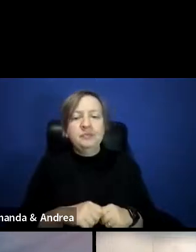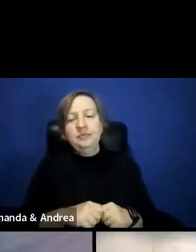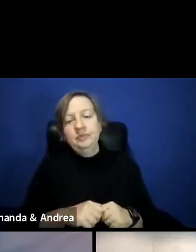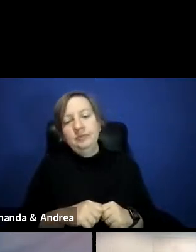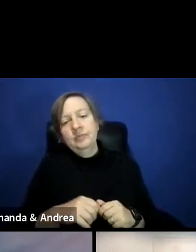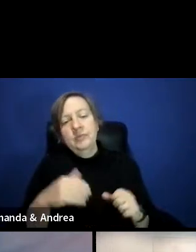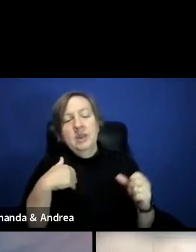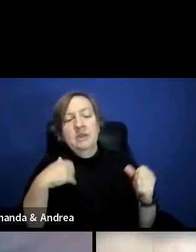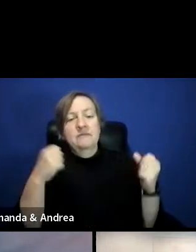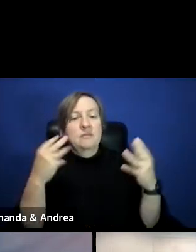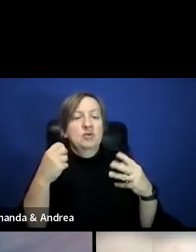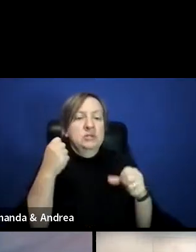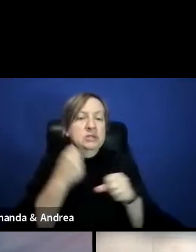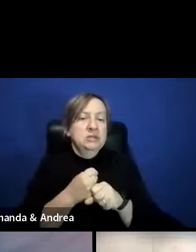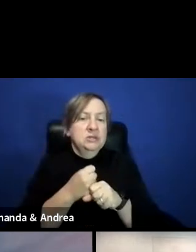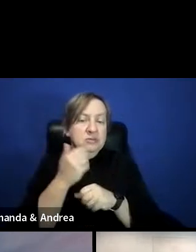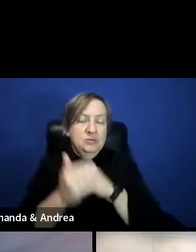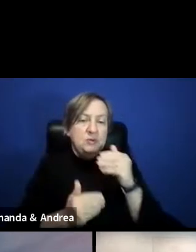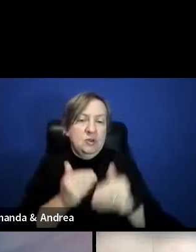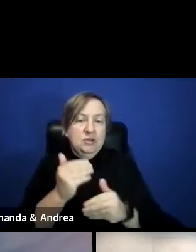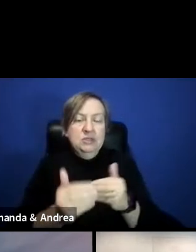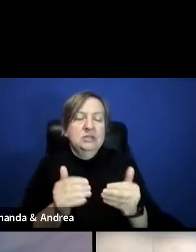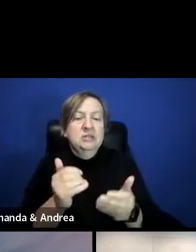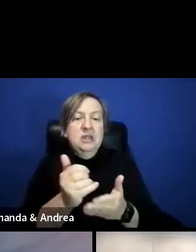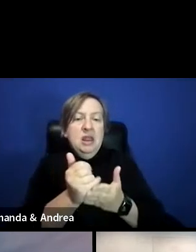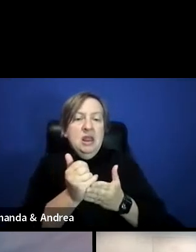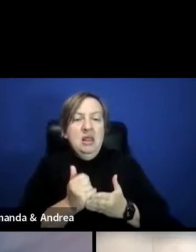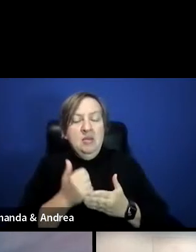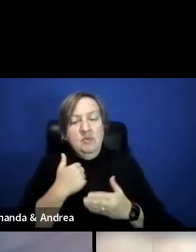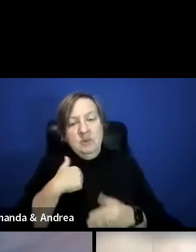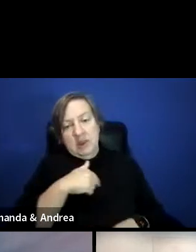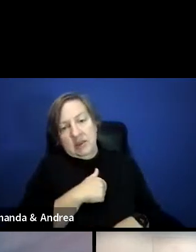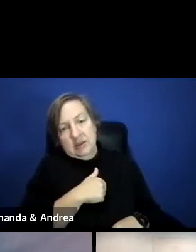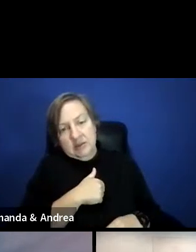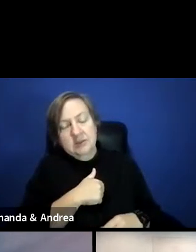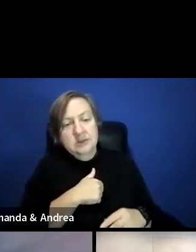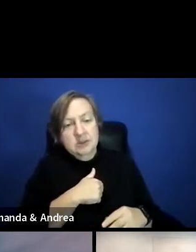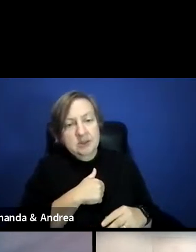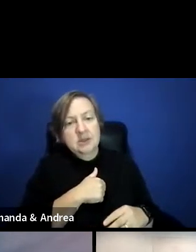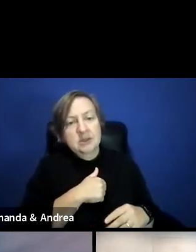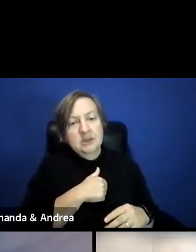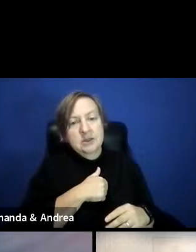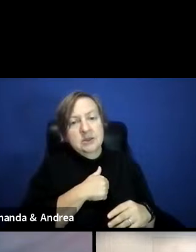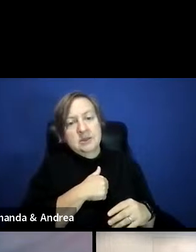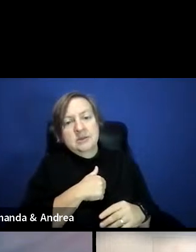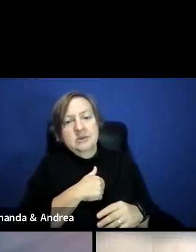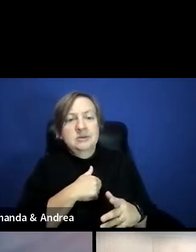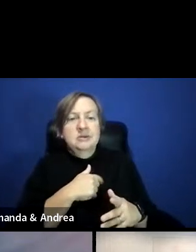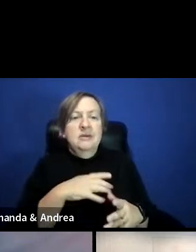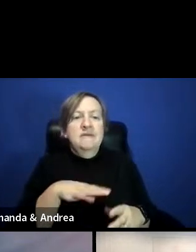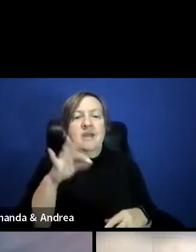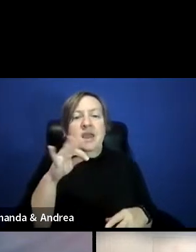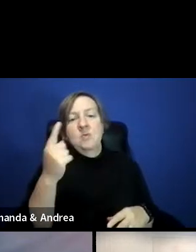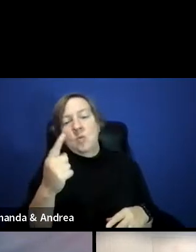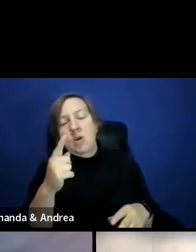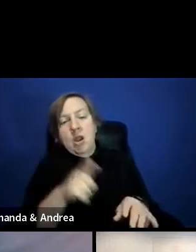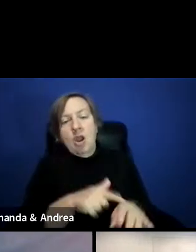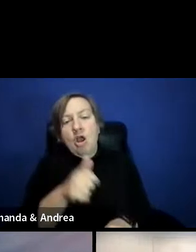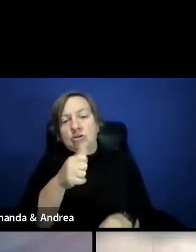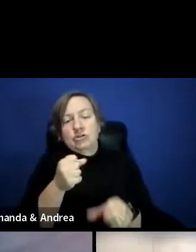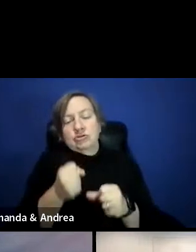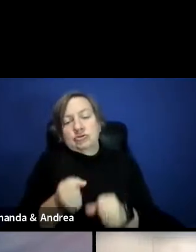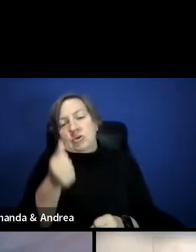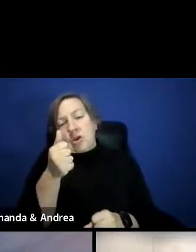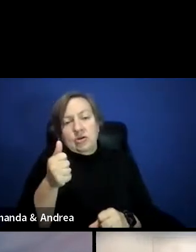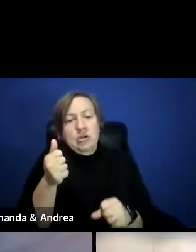a multi-year process that helped us ultimately get to one single longer and stronger highway cover